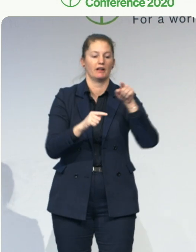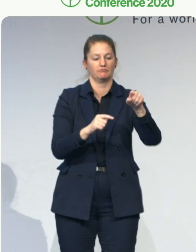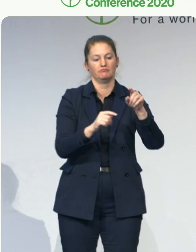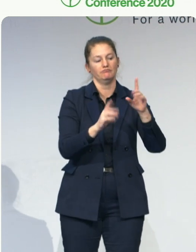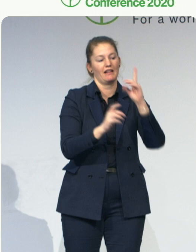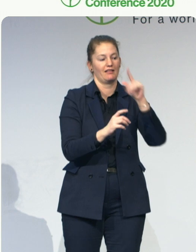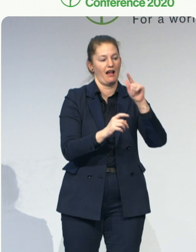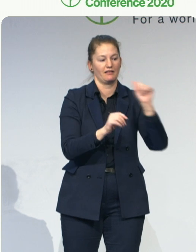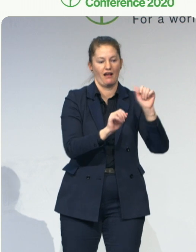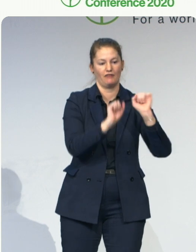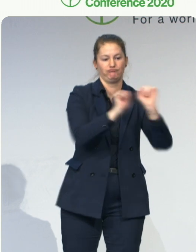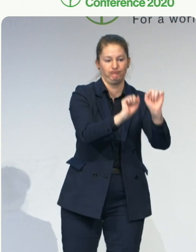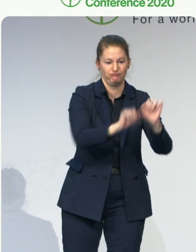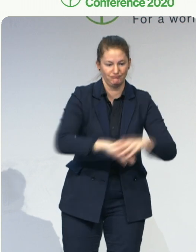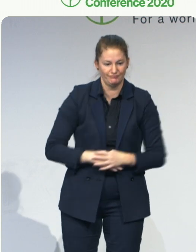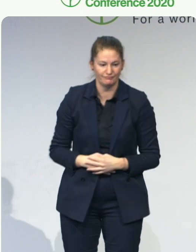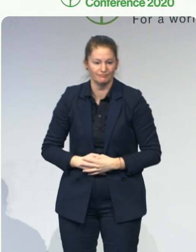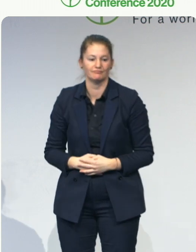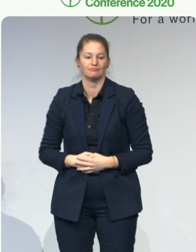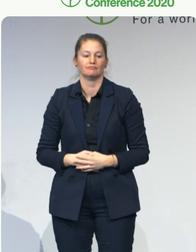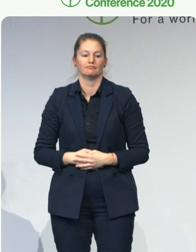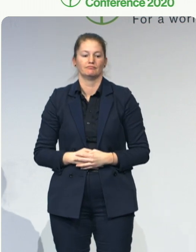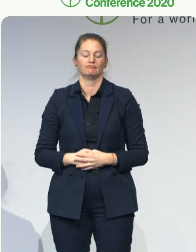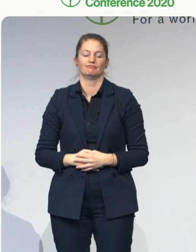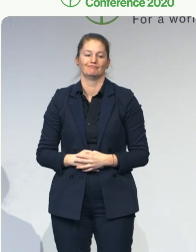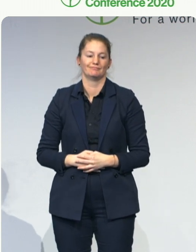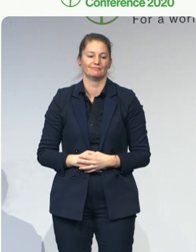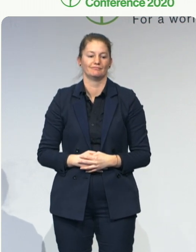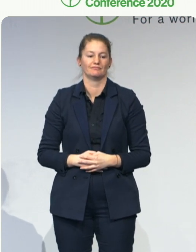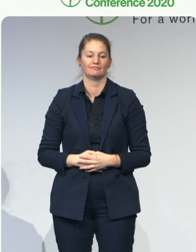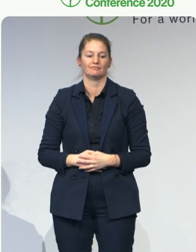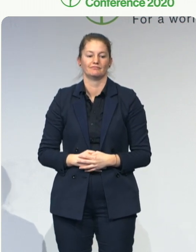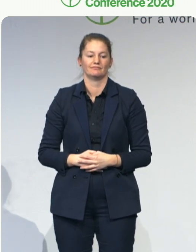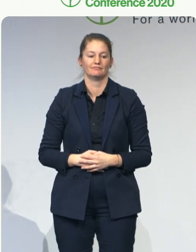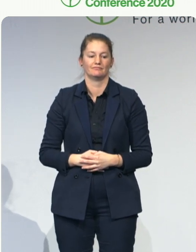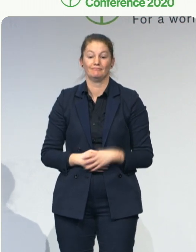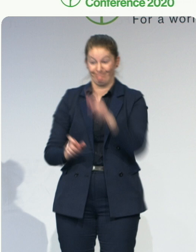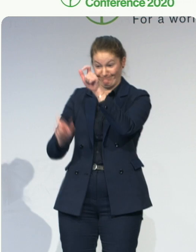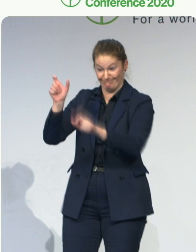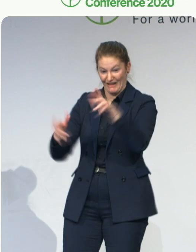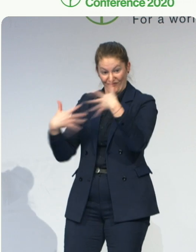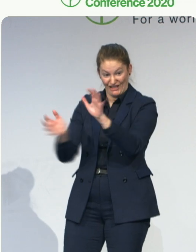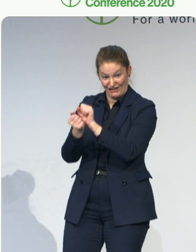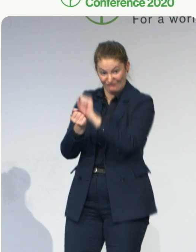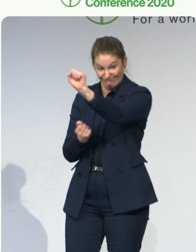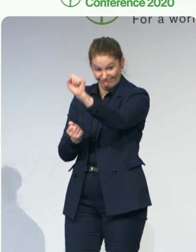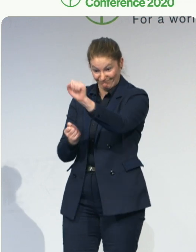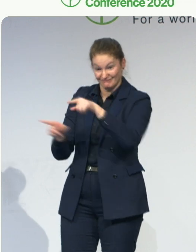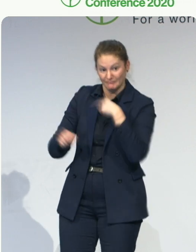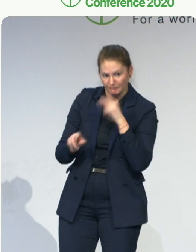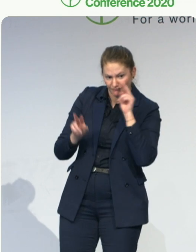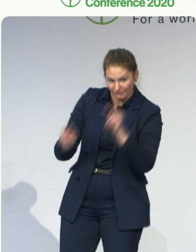the attendees have already found employment in the ICT industry in Austria.